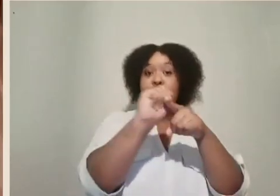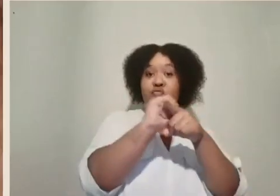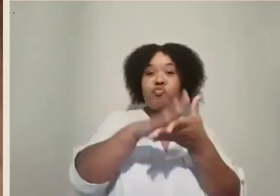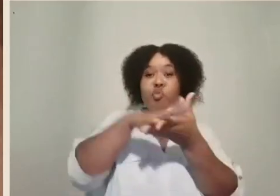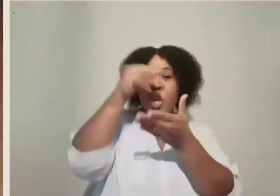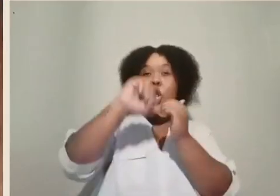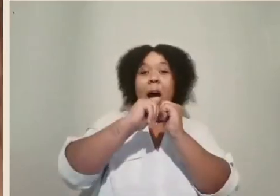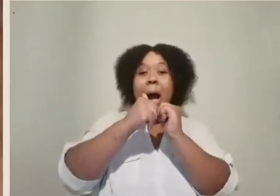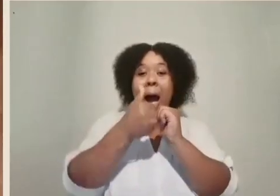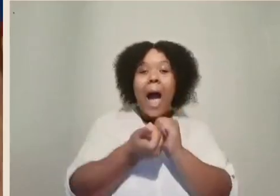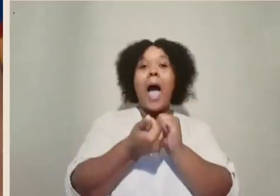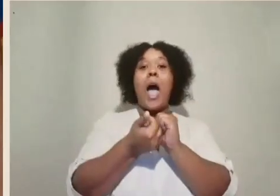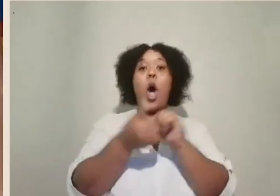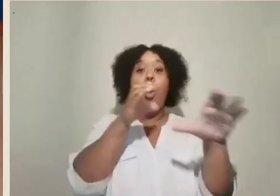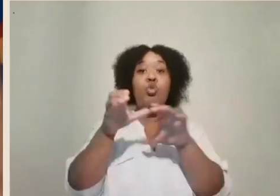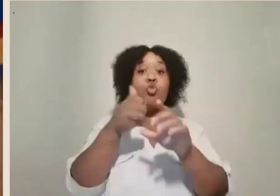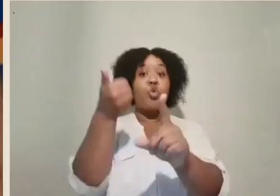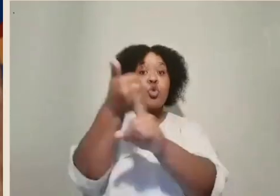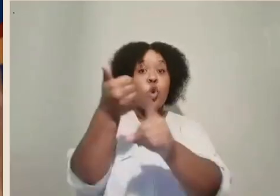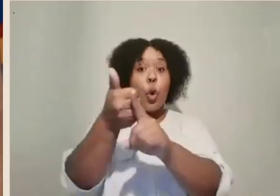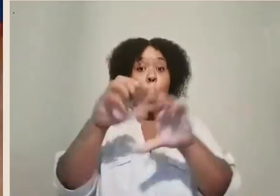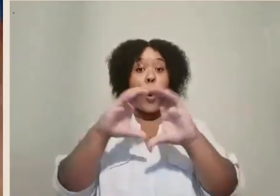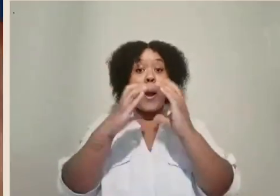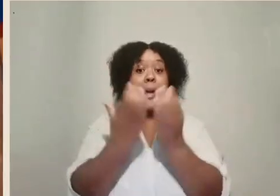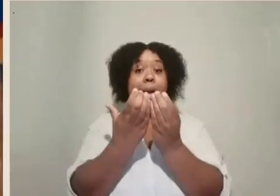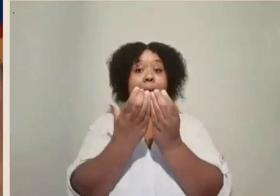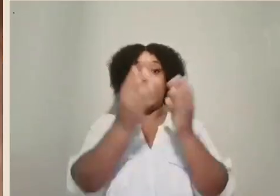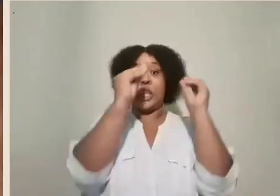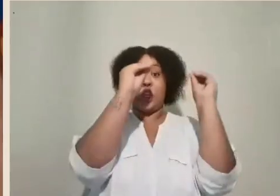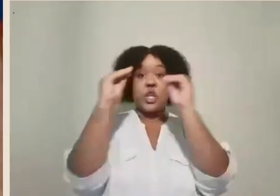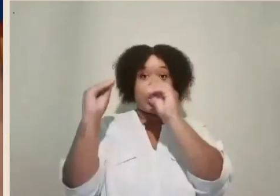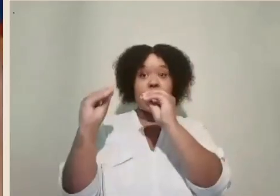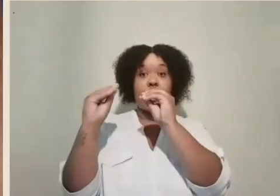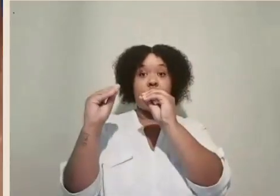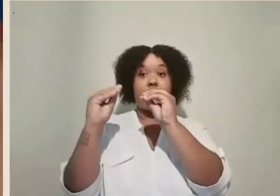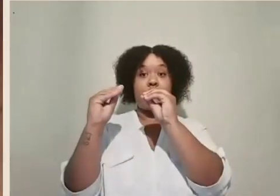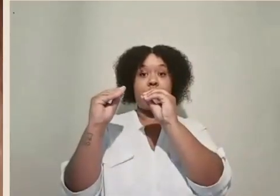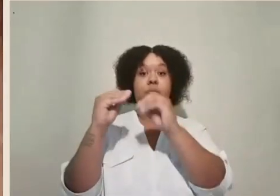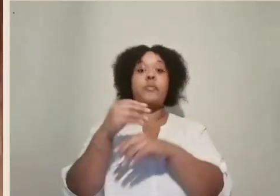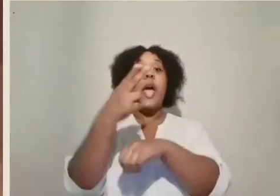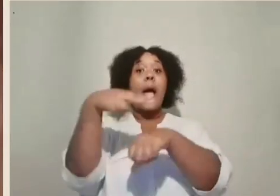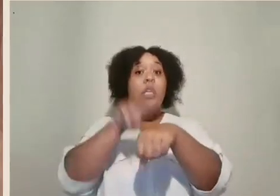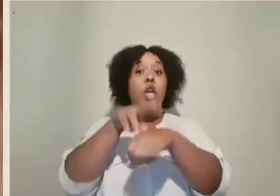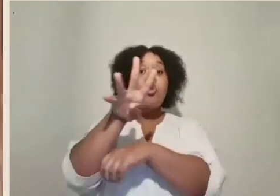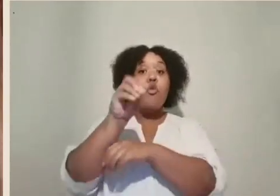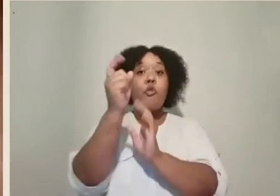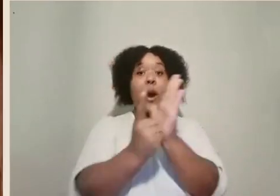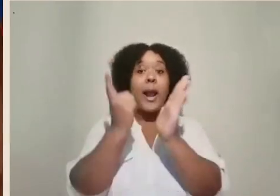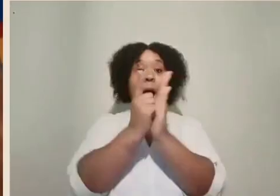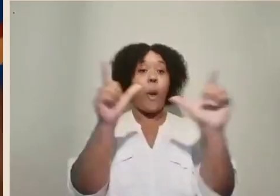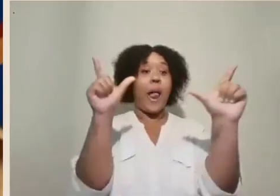to lead your own sessions of the most widely taught national 40-hour license